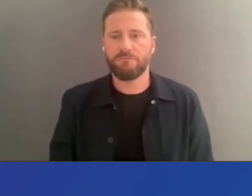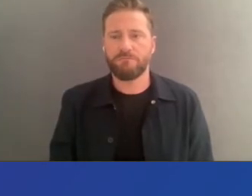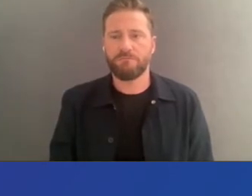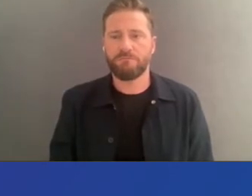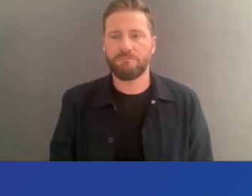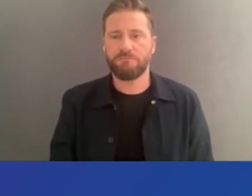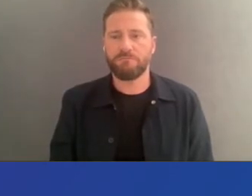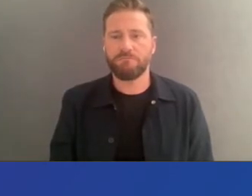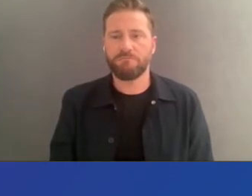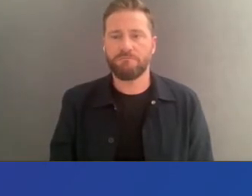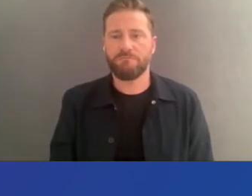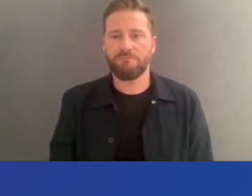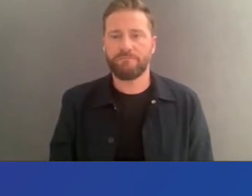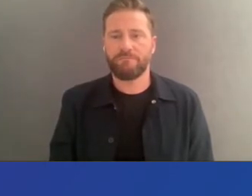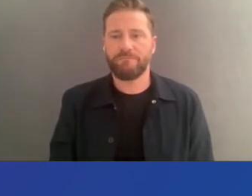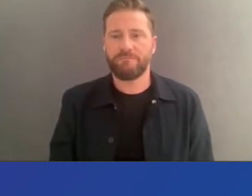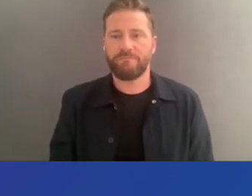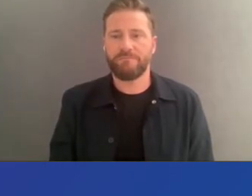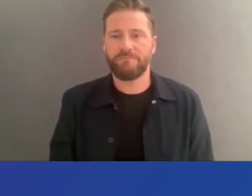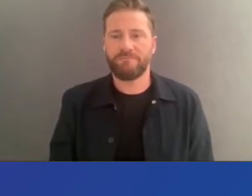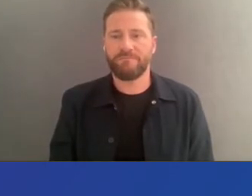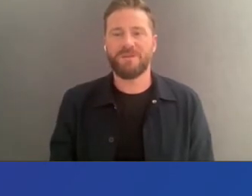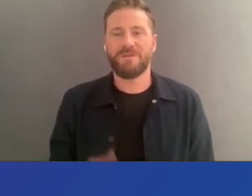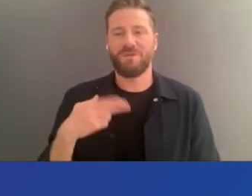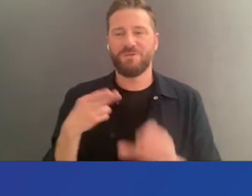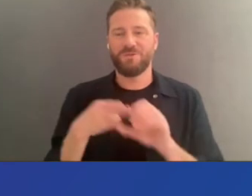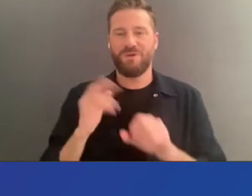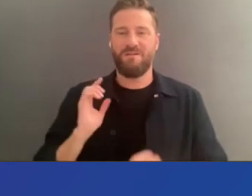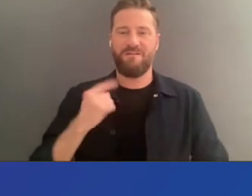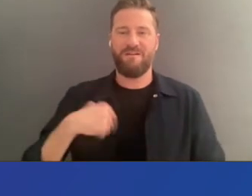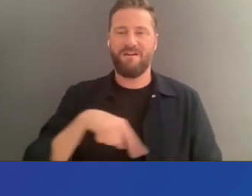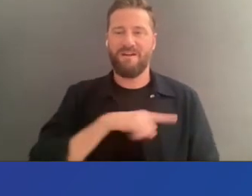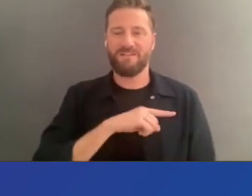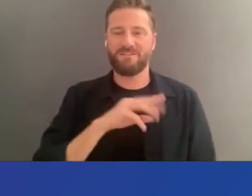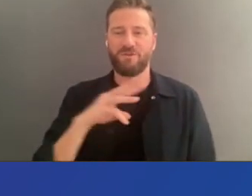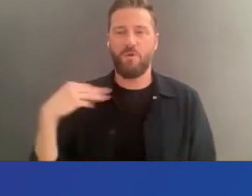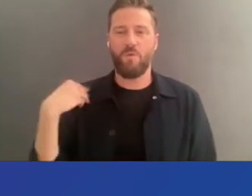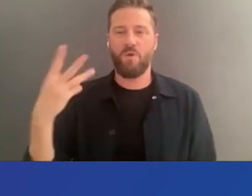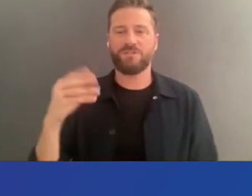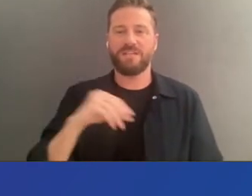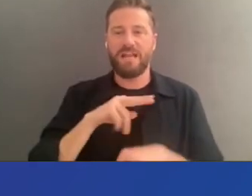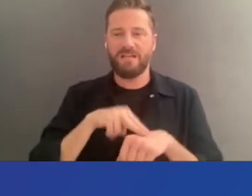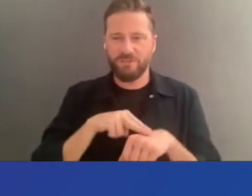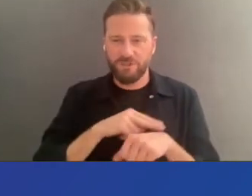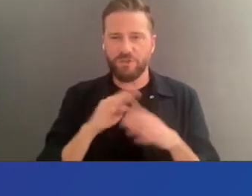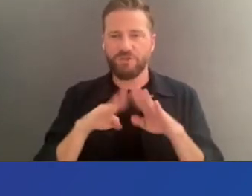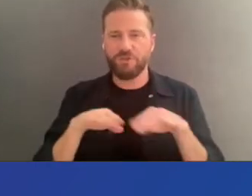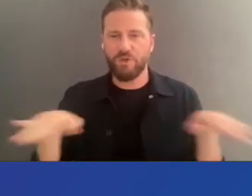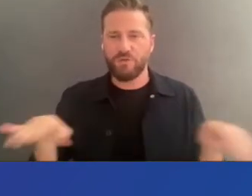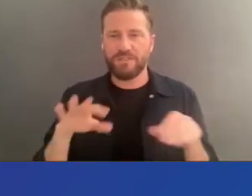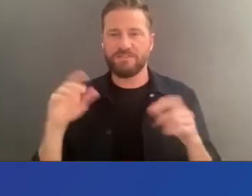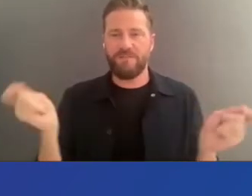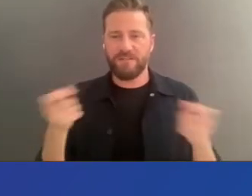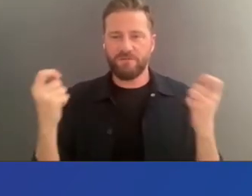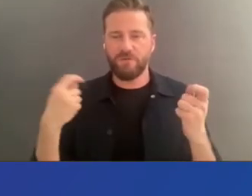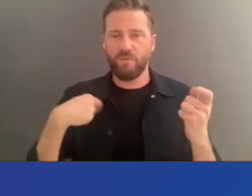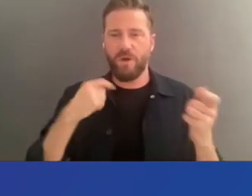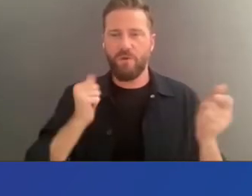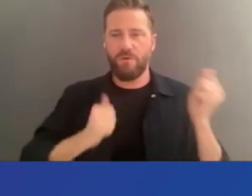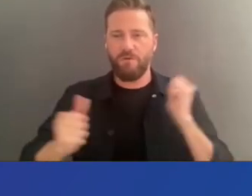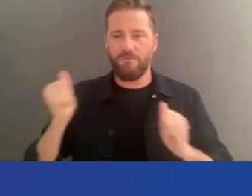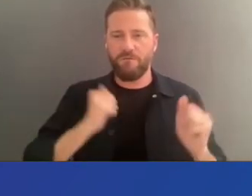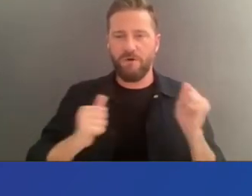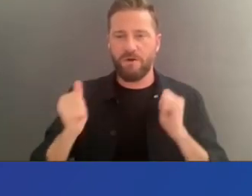Oh, okay. Please join us at the Washington's National Cherry Blossom Festival. We are performing on